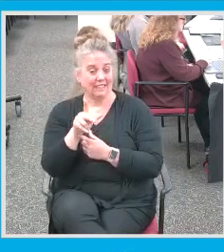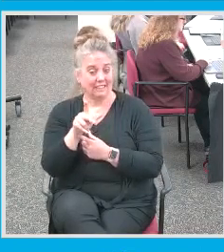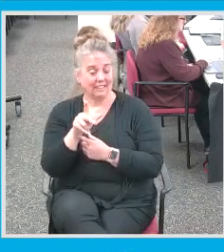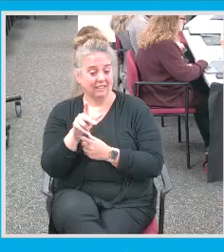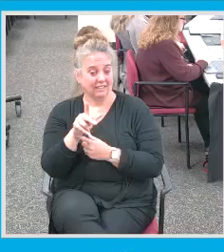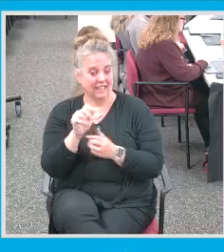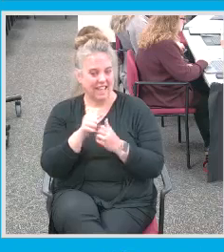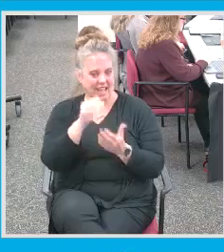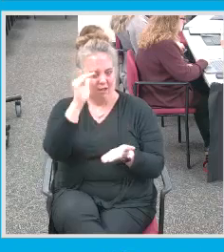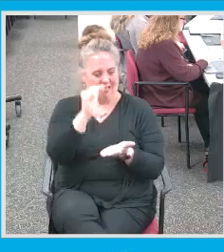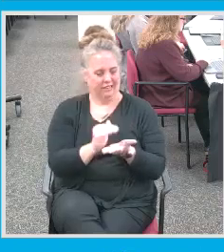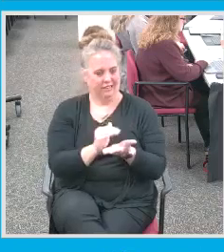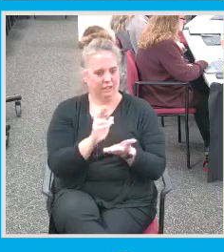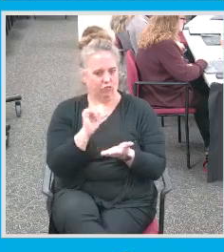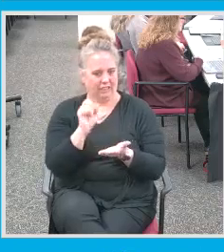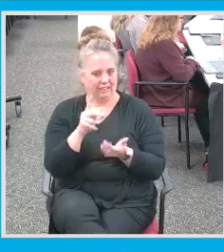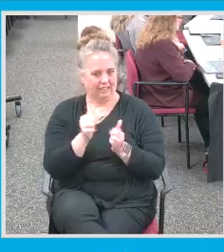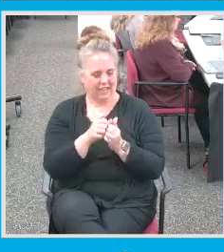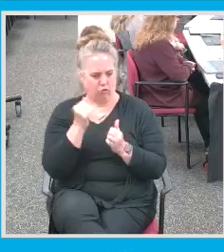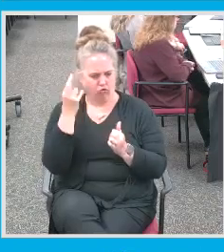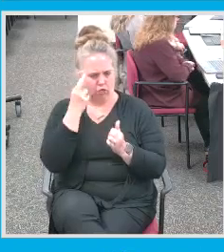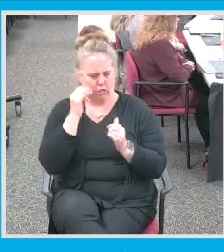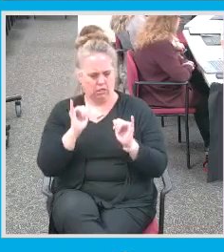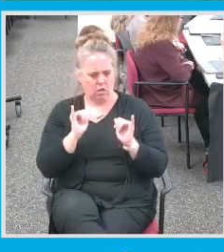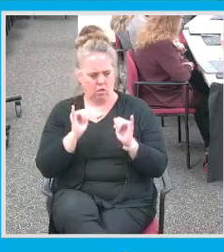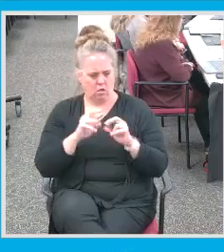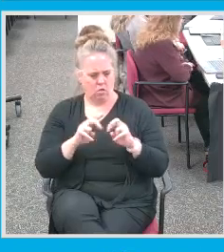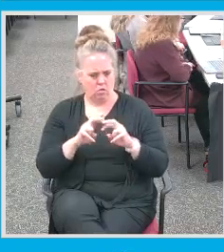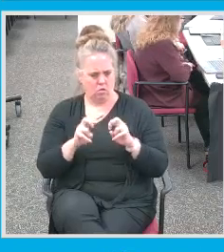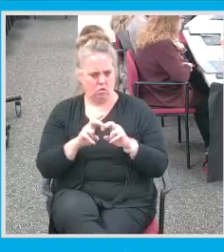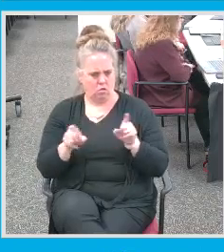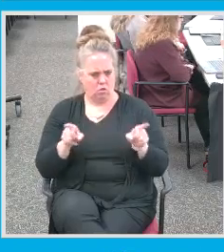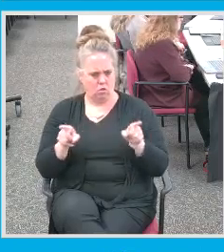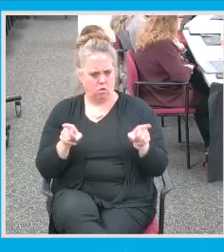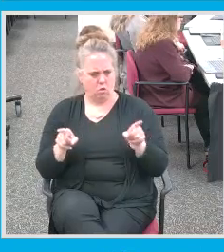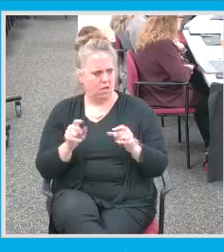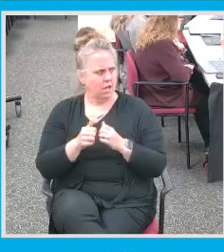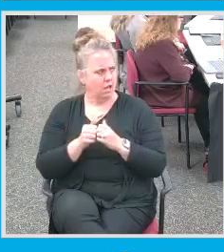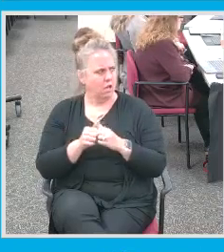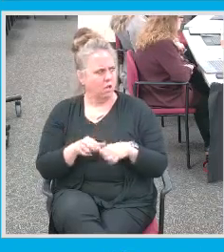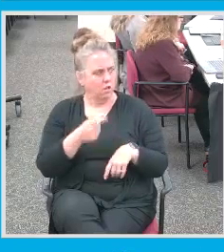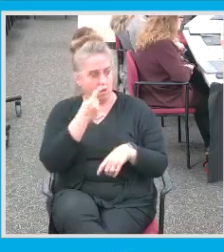why. And would you be able to forward those sources to us? Thank you.